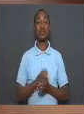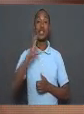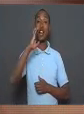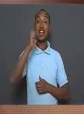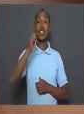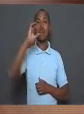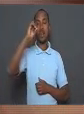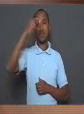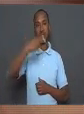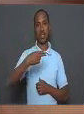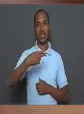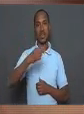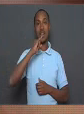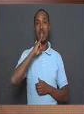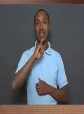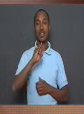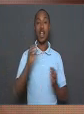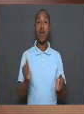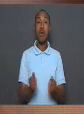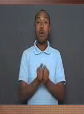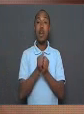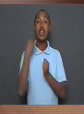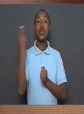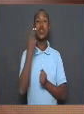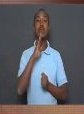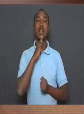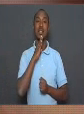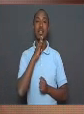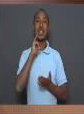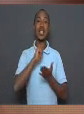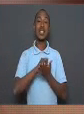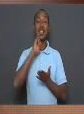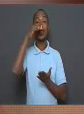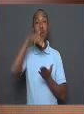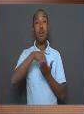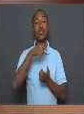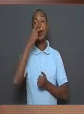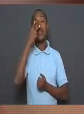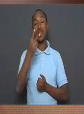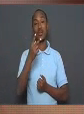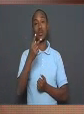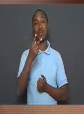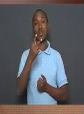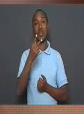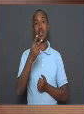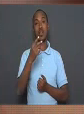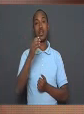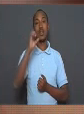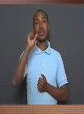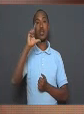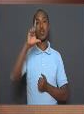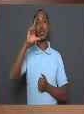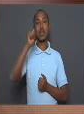Calcium hydroxide is a commonly used base that is also referred to as